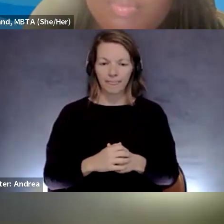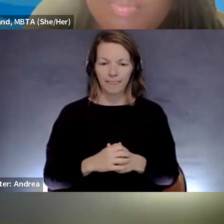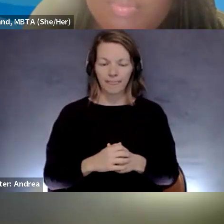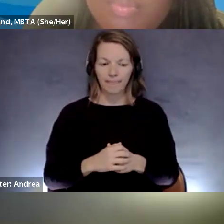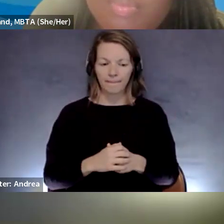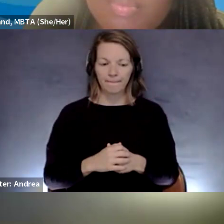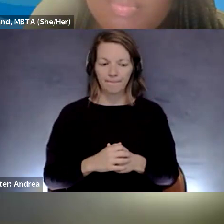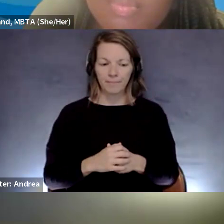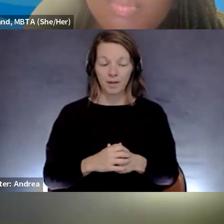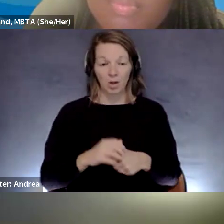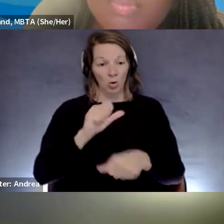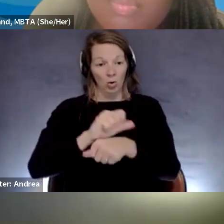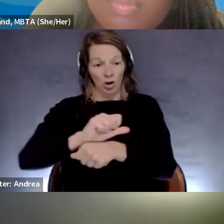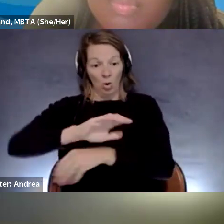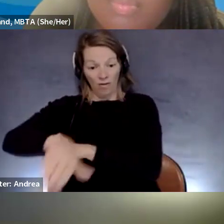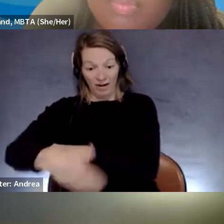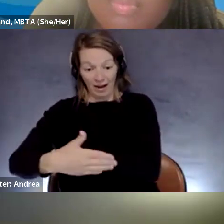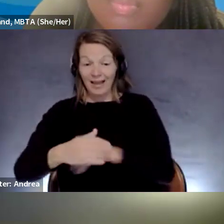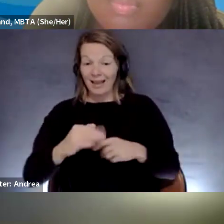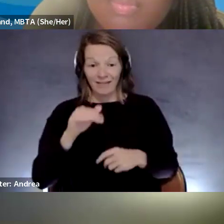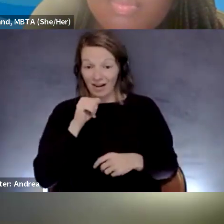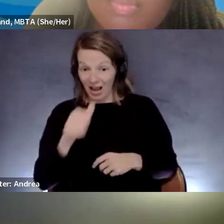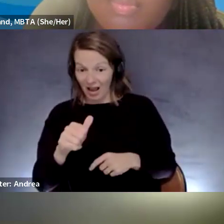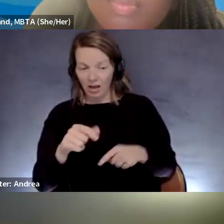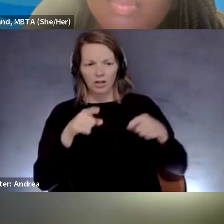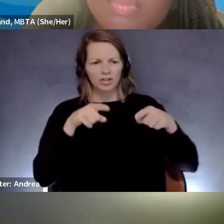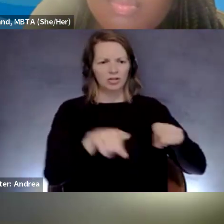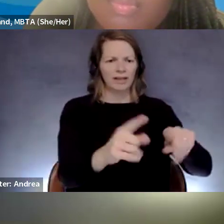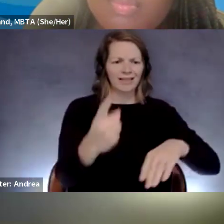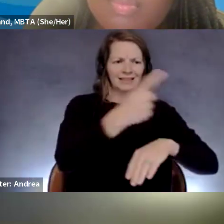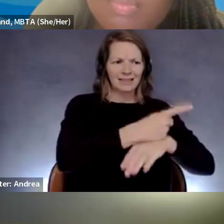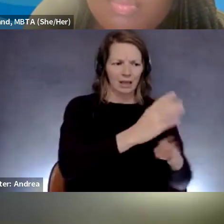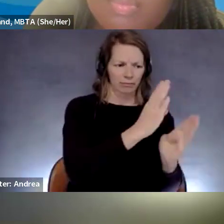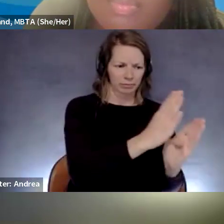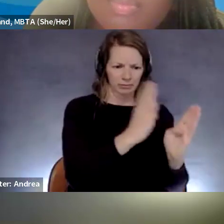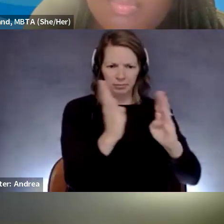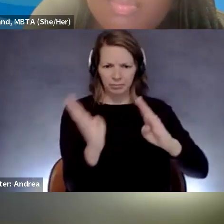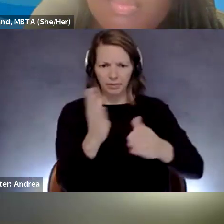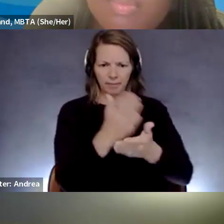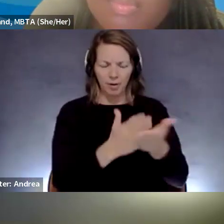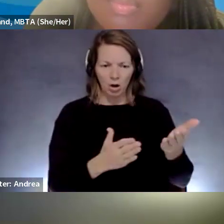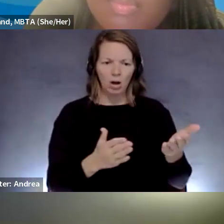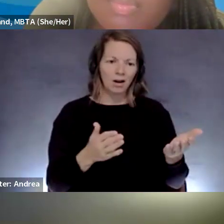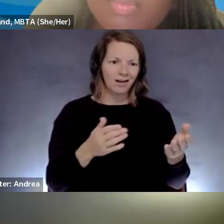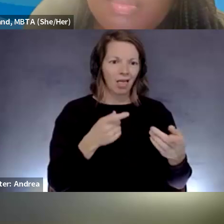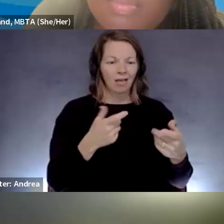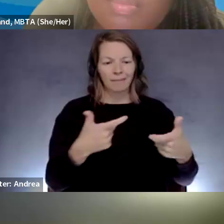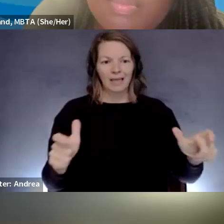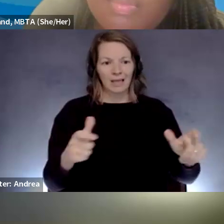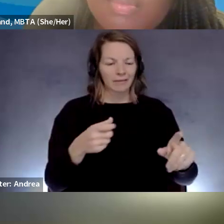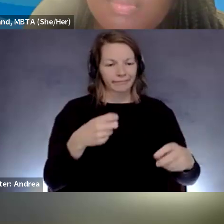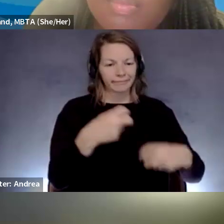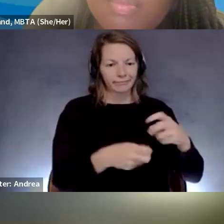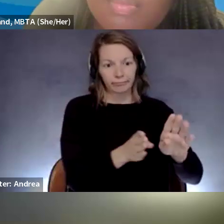working on non-revenue. Otherwise, if we don't work non-revenue and kind of chip away at it in small pieces, there's these big diversions, and that's where you